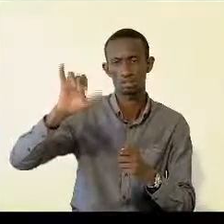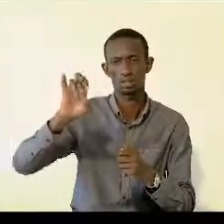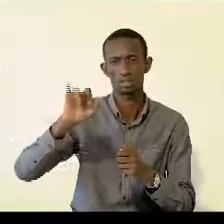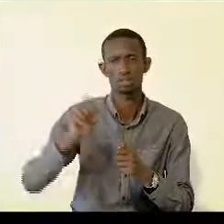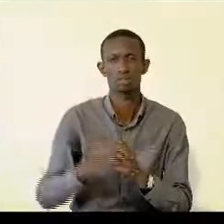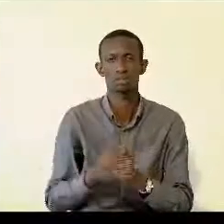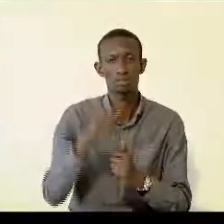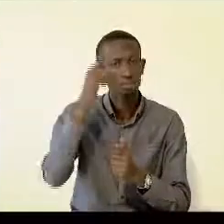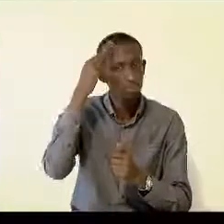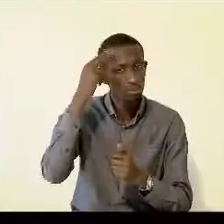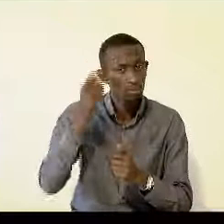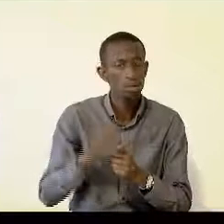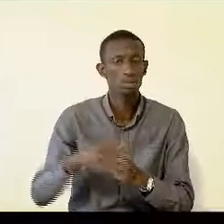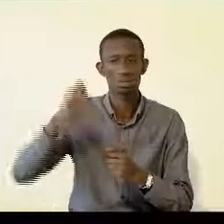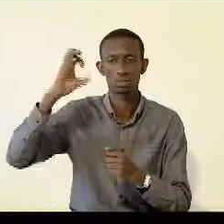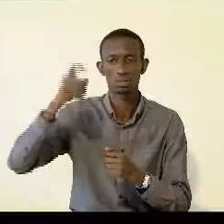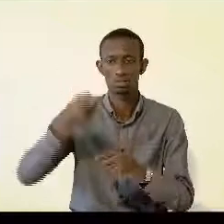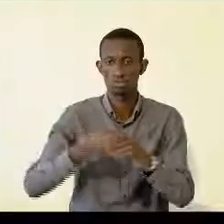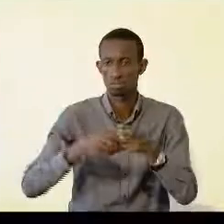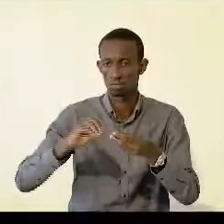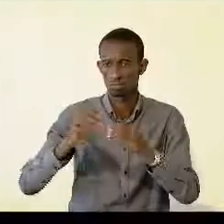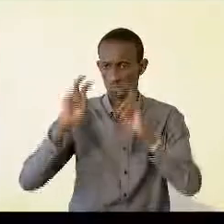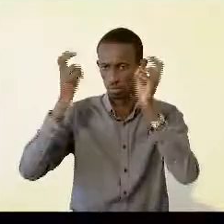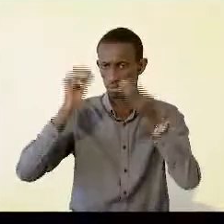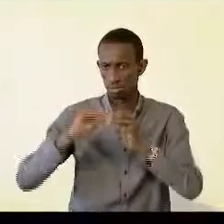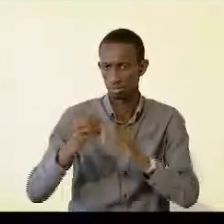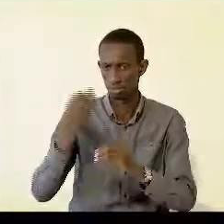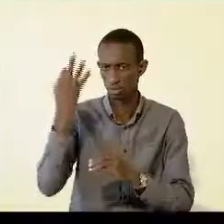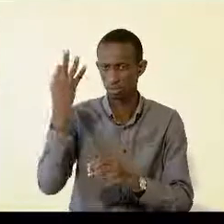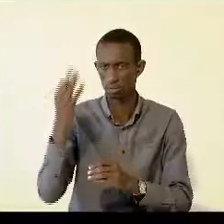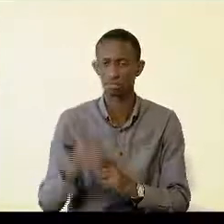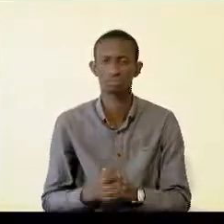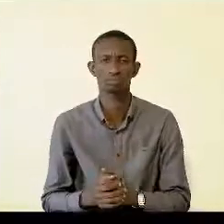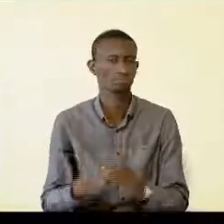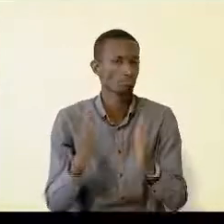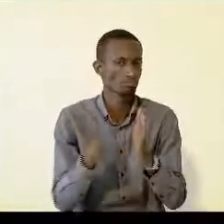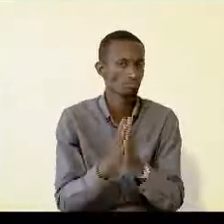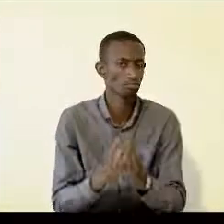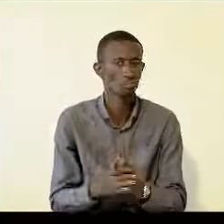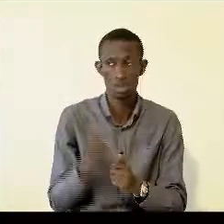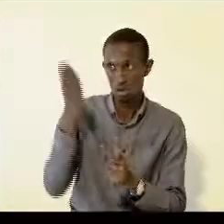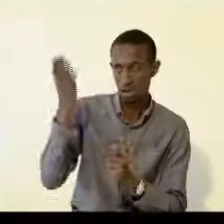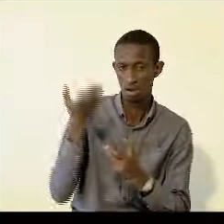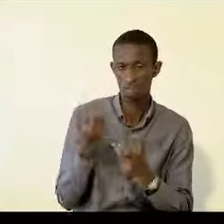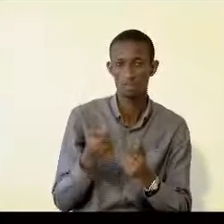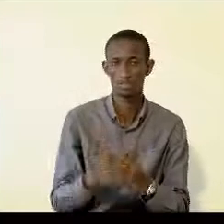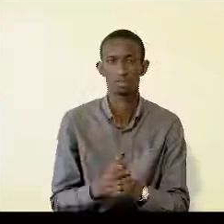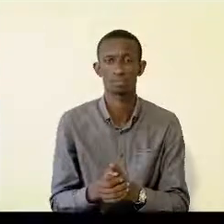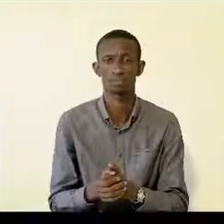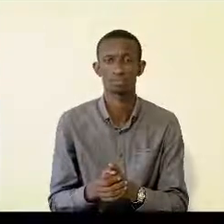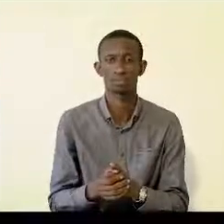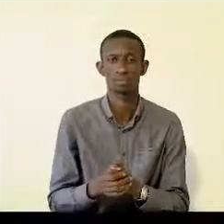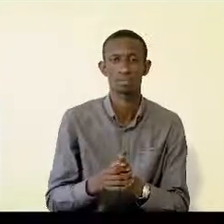the electronic configuration from unit number 3. And here we have the